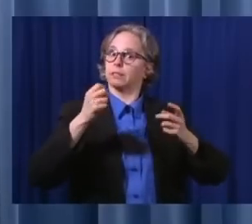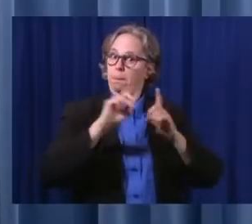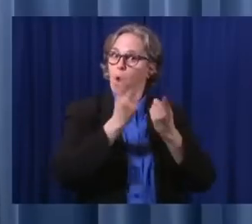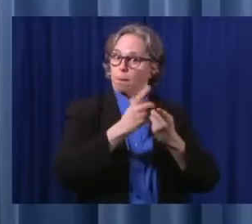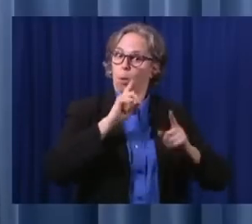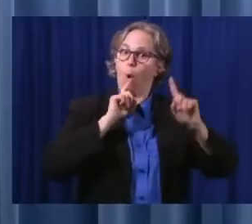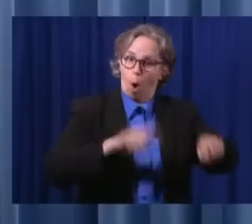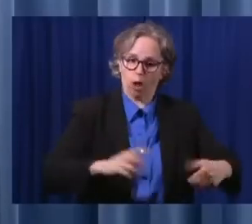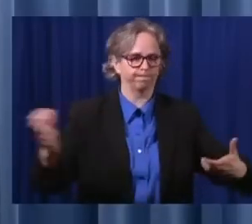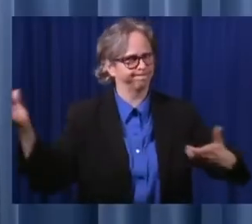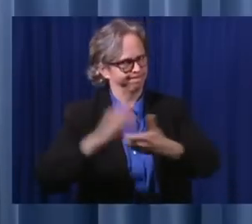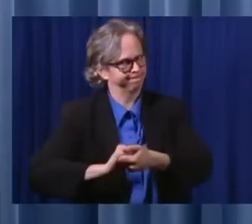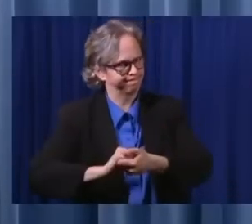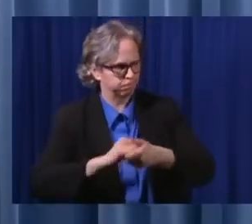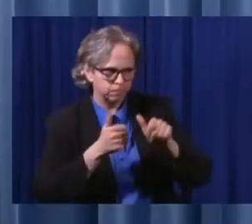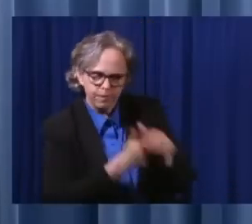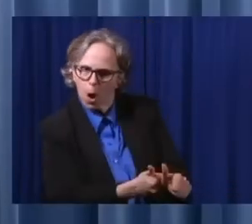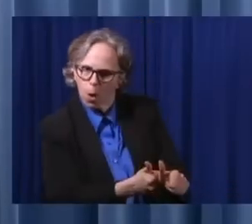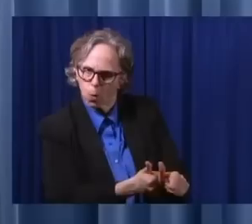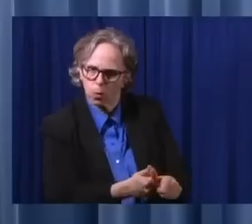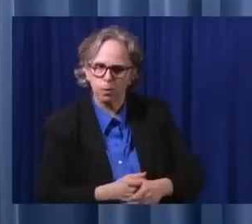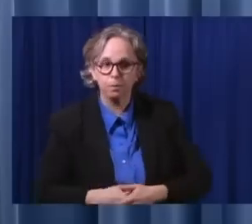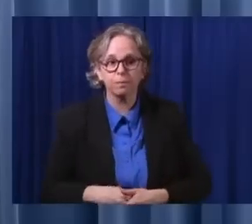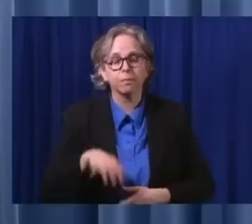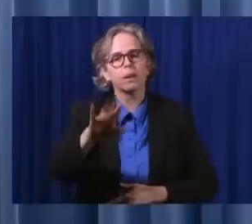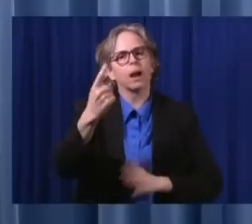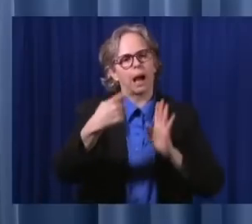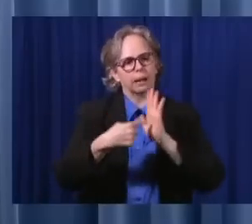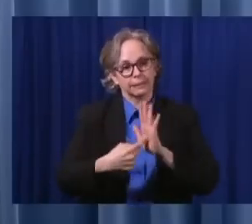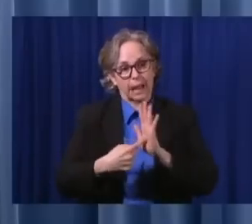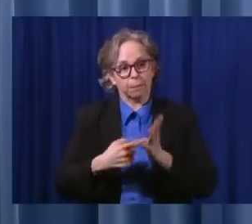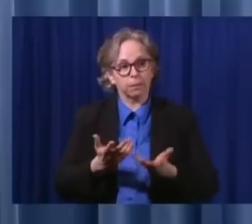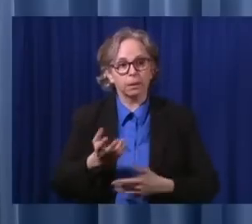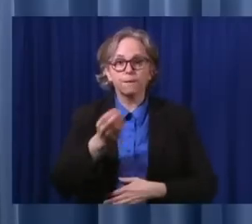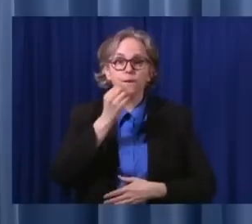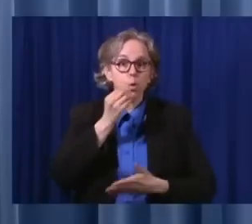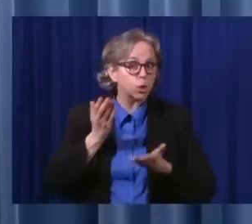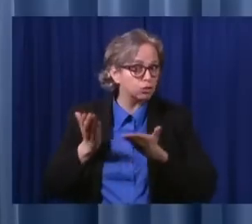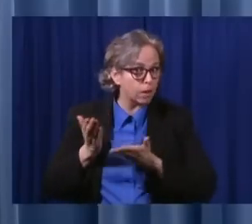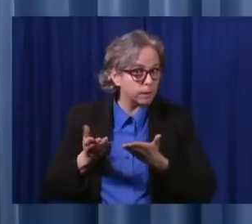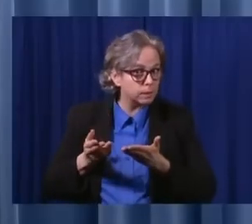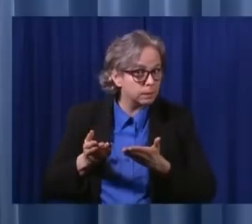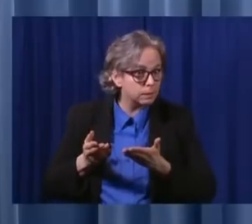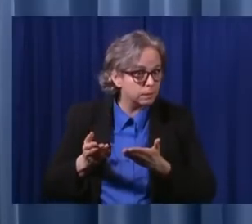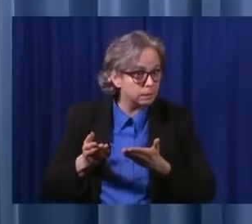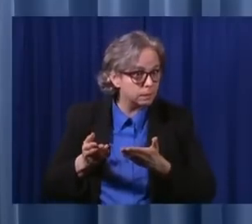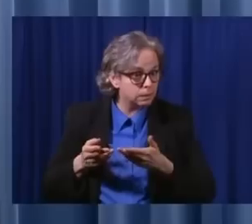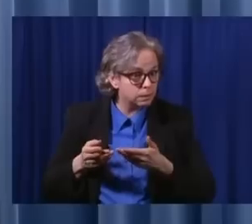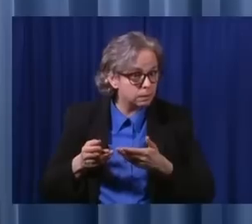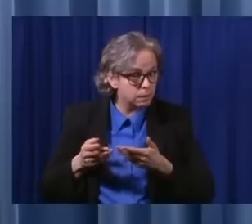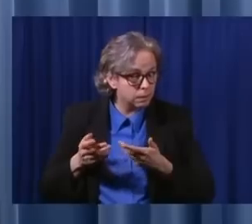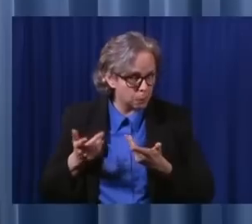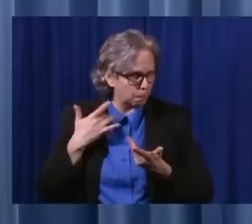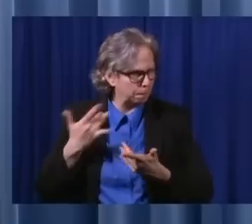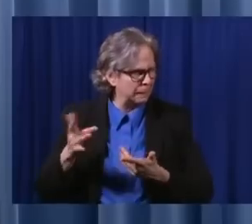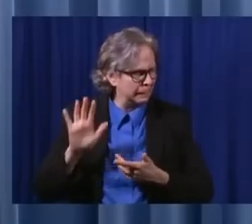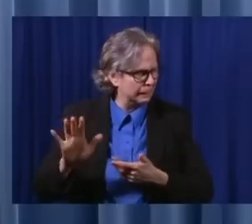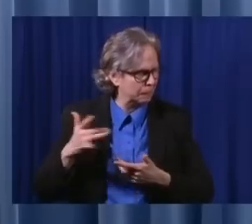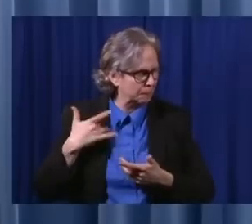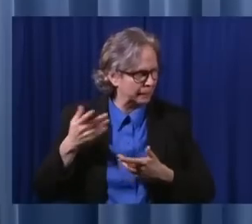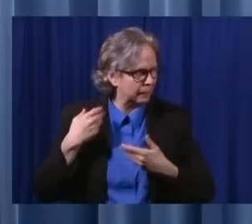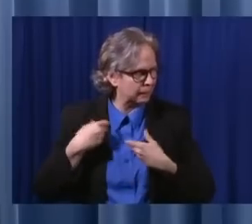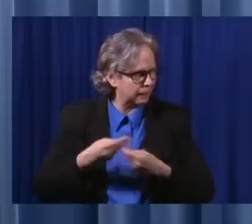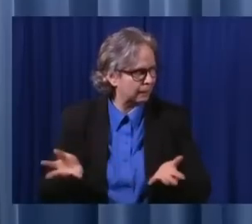fairs. For example, food service. People might ask about food service. They would follow what